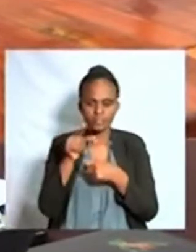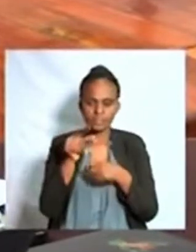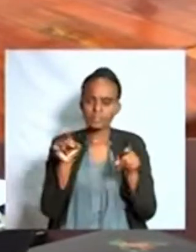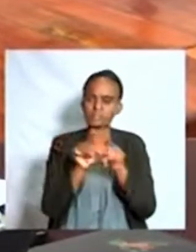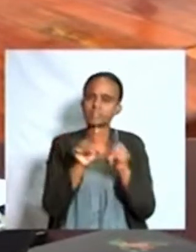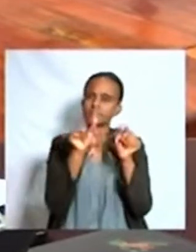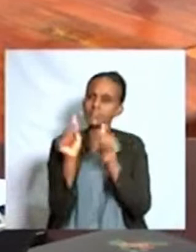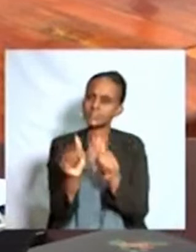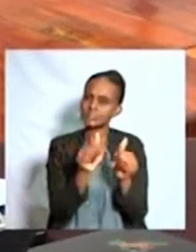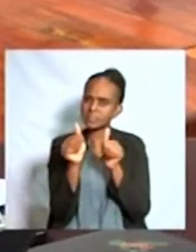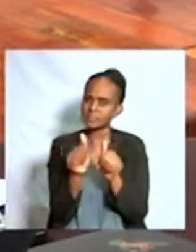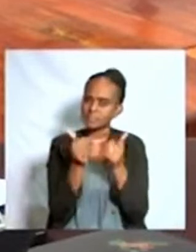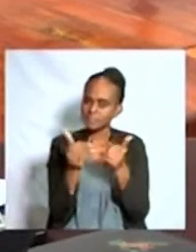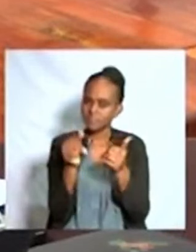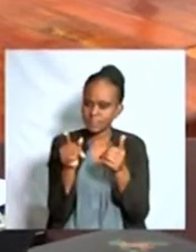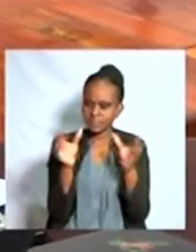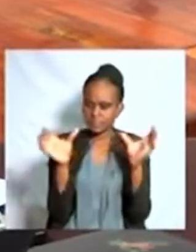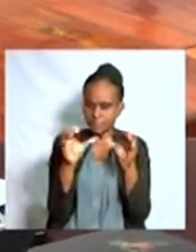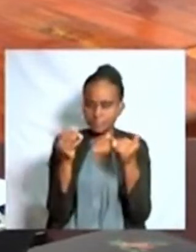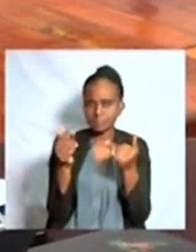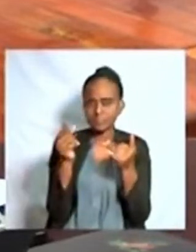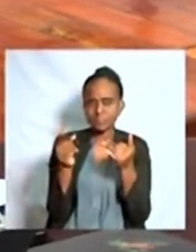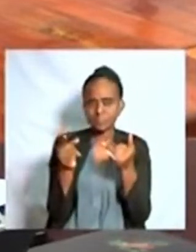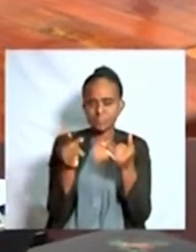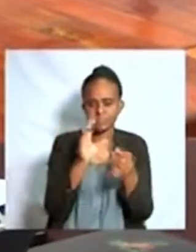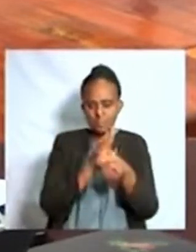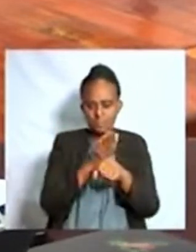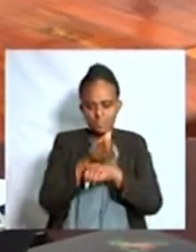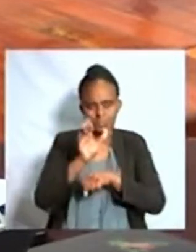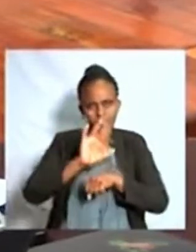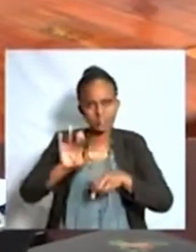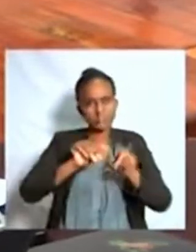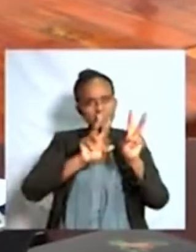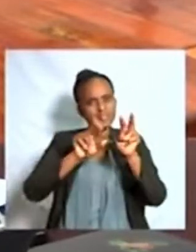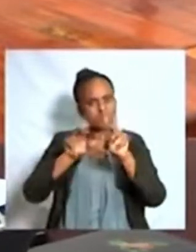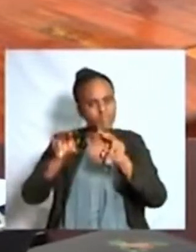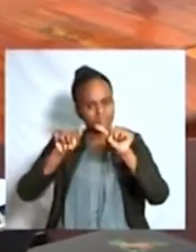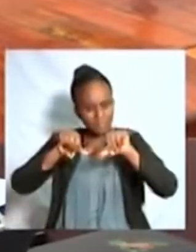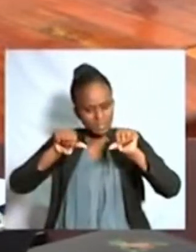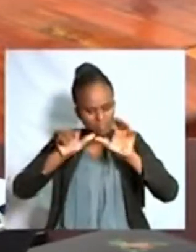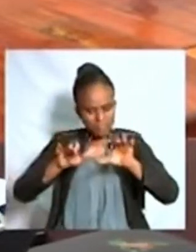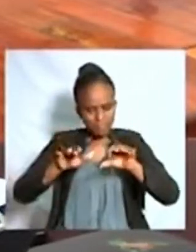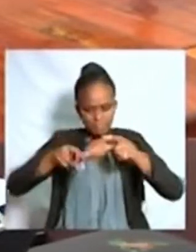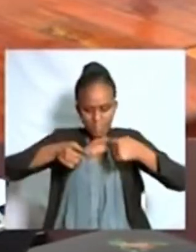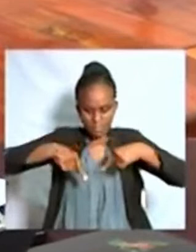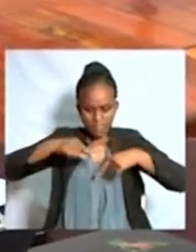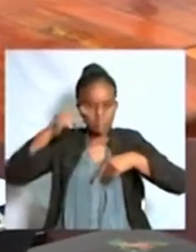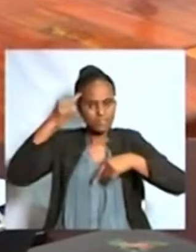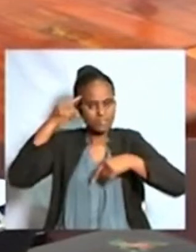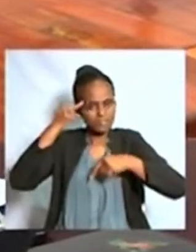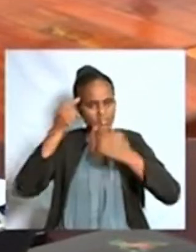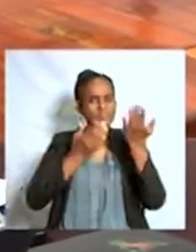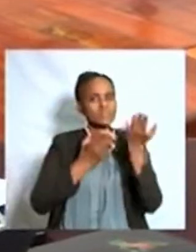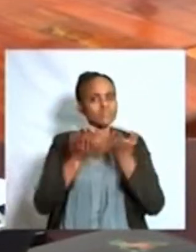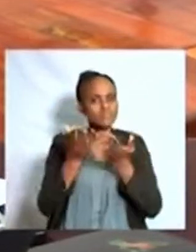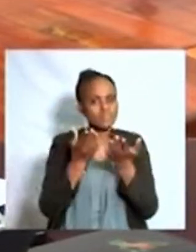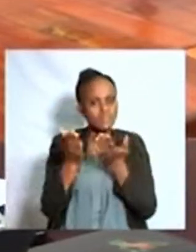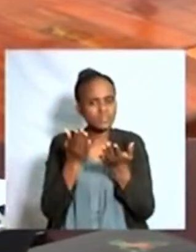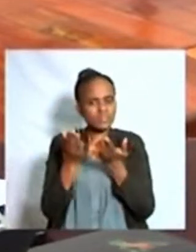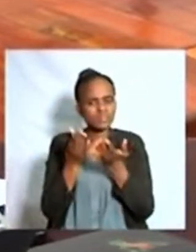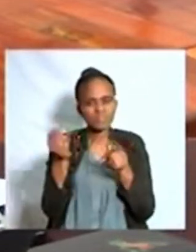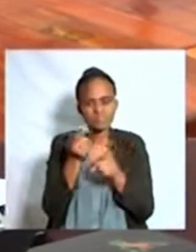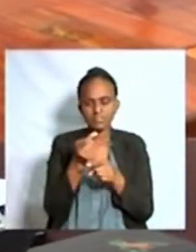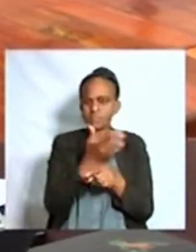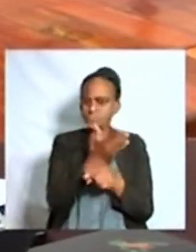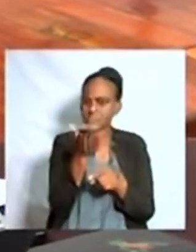taken is that the Council, following the observation by the auditor, engaged the Local Government Service Commission, and 20 out of the